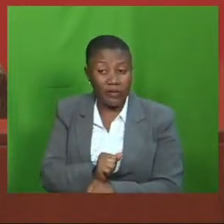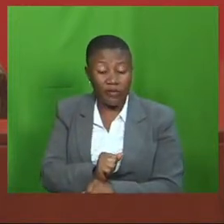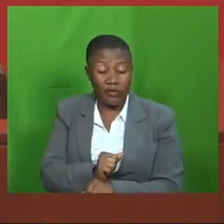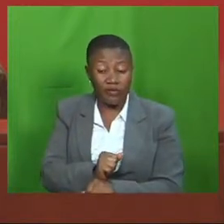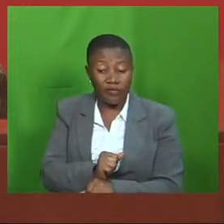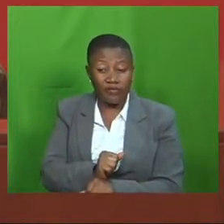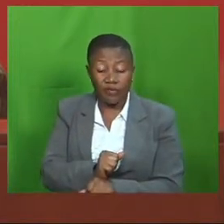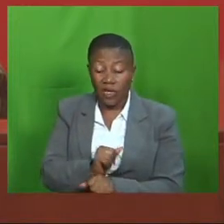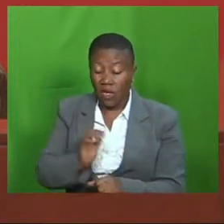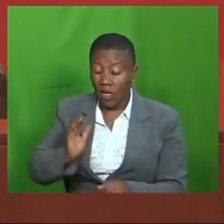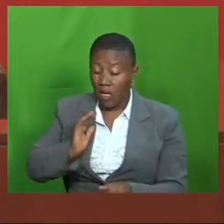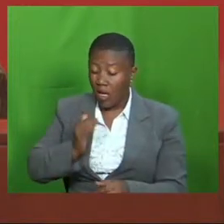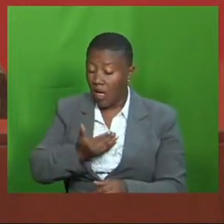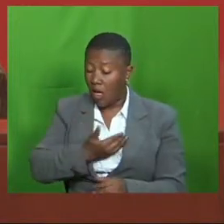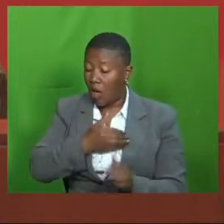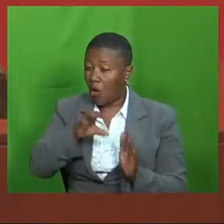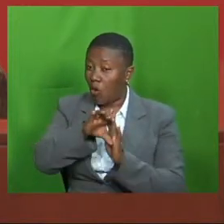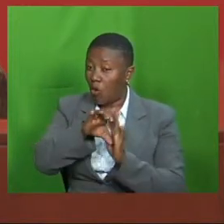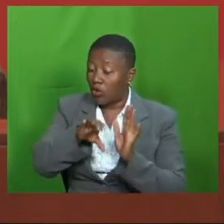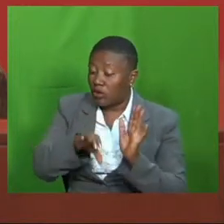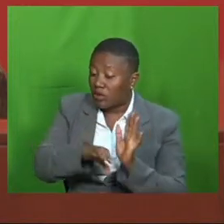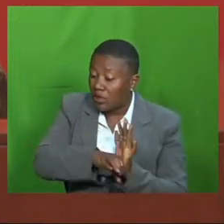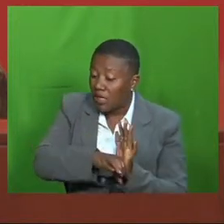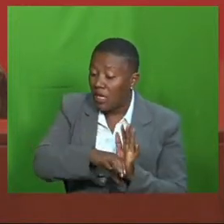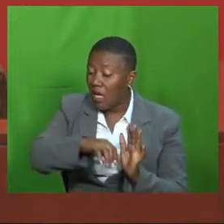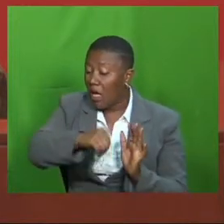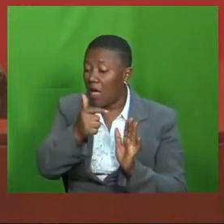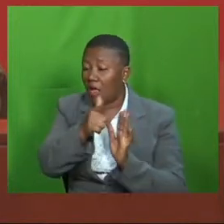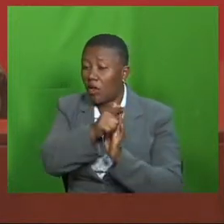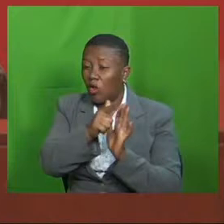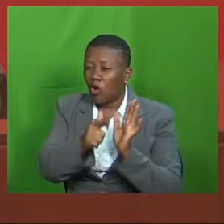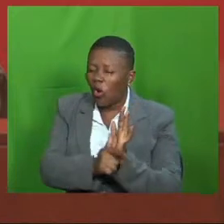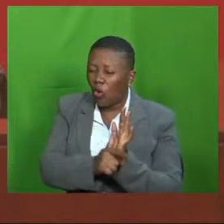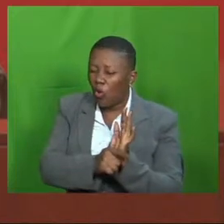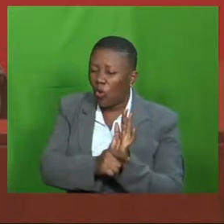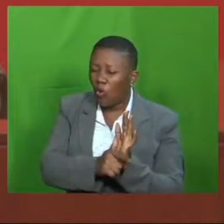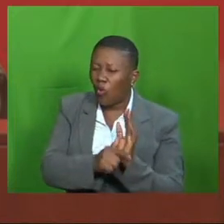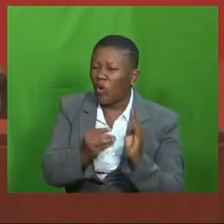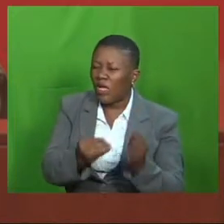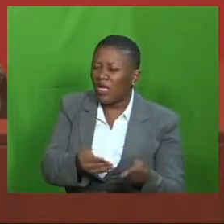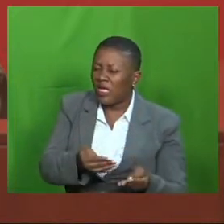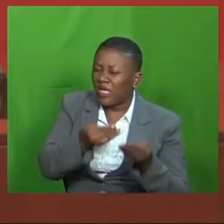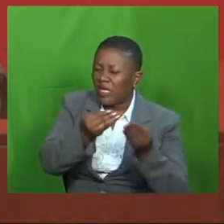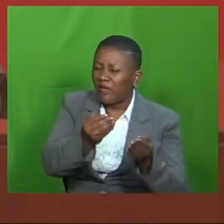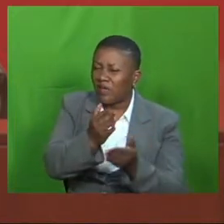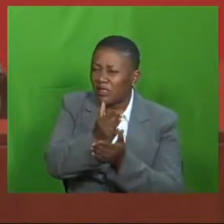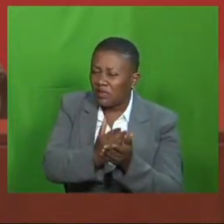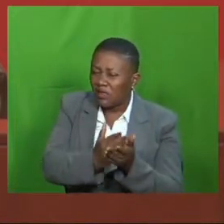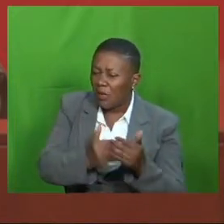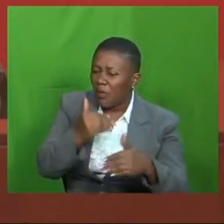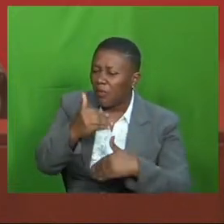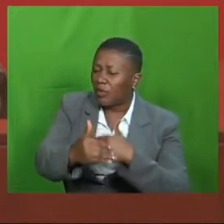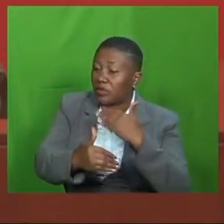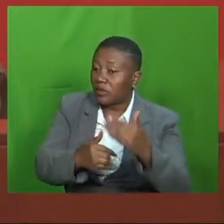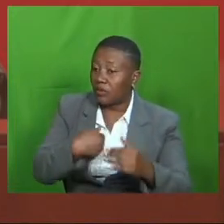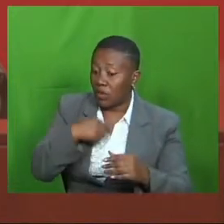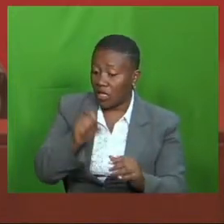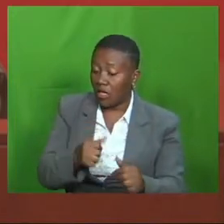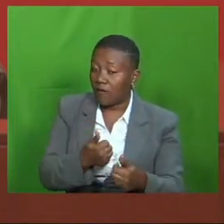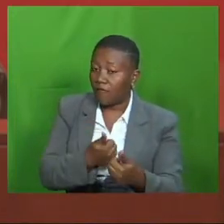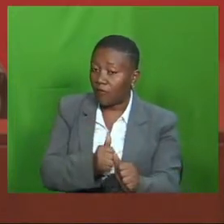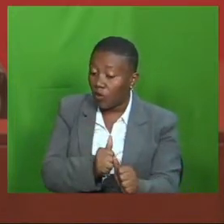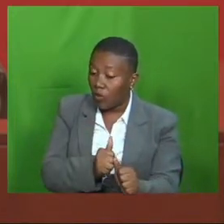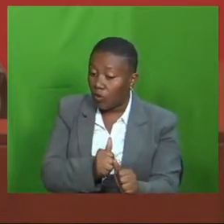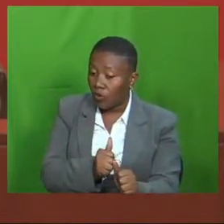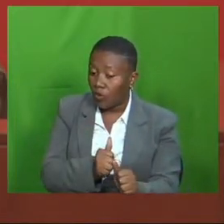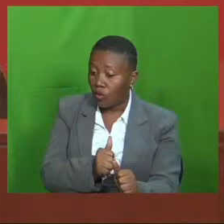our Constitution, standing orders, and case law provides a certain process to be followed when it comes to a notice